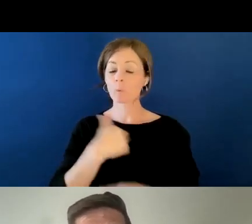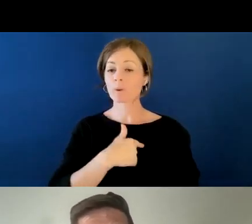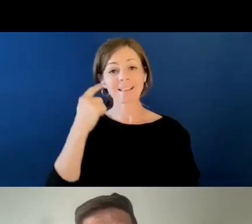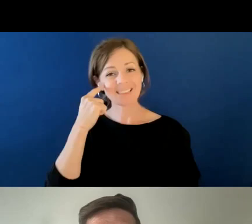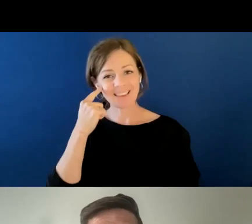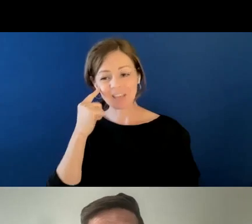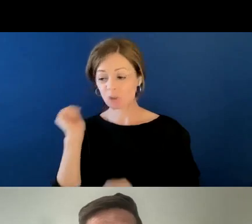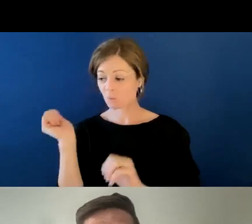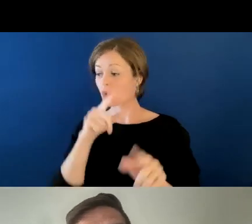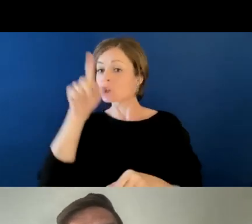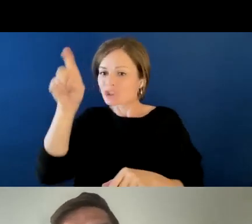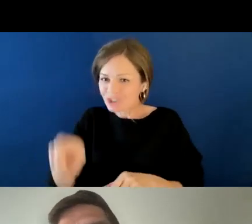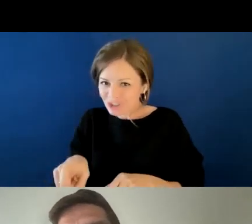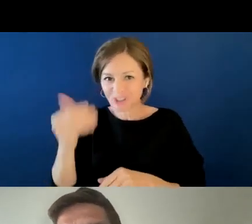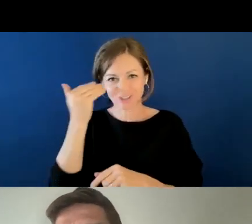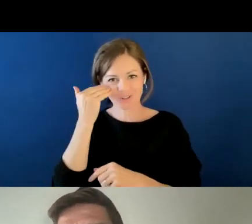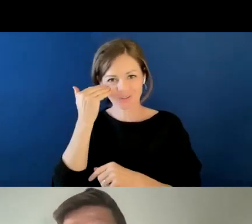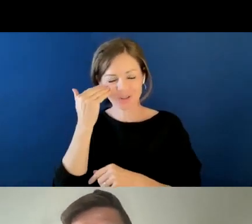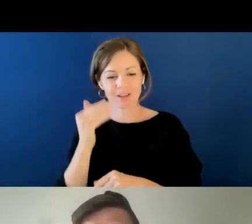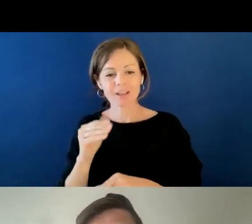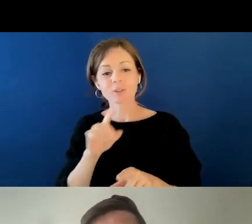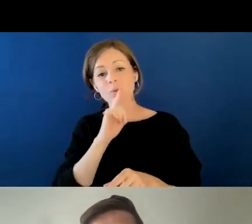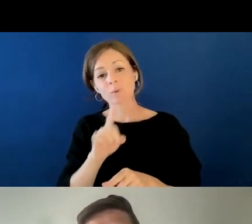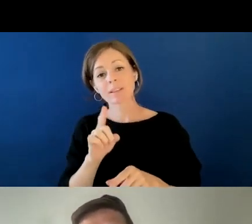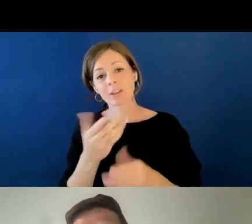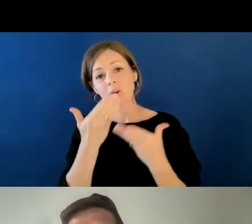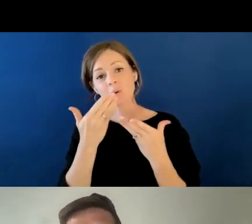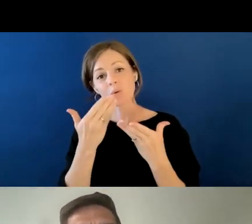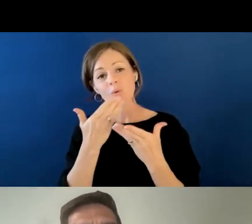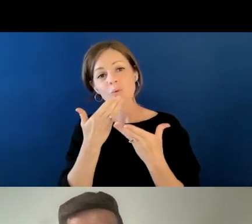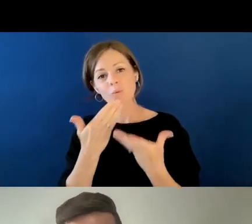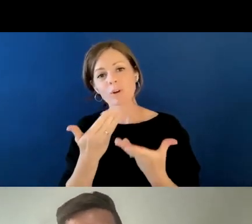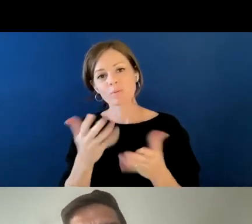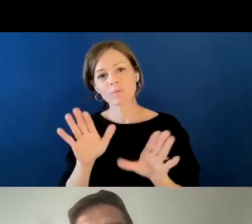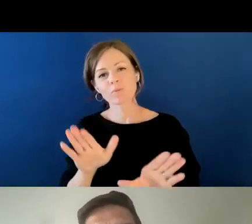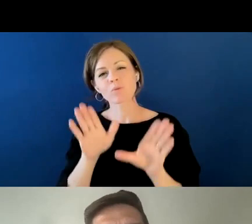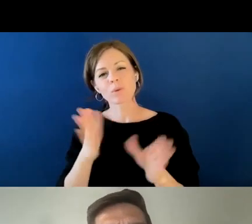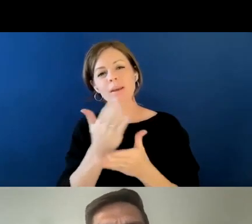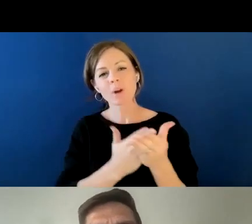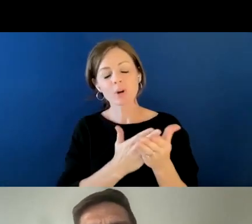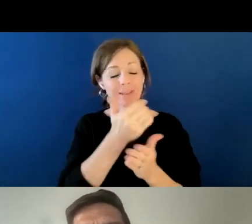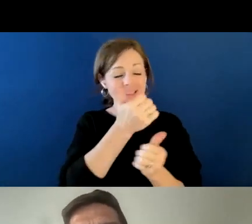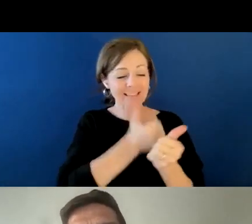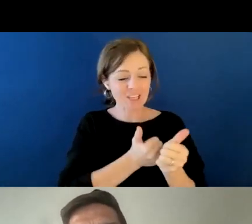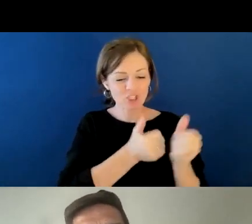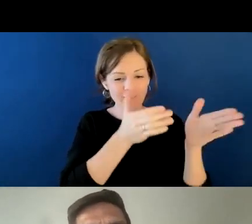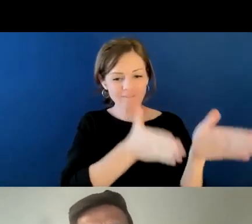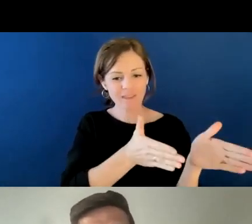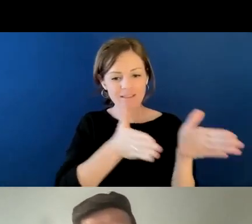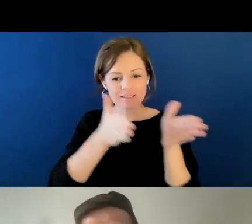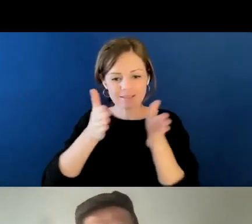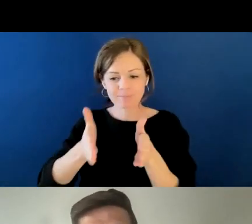should know. And what's really great here is that throughout each of the research phases, we really spent time with